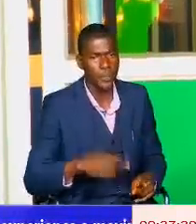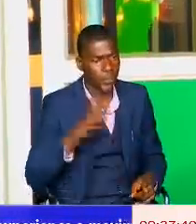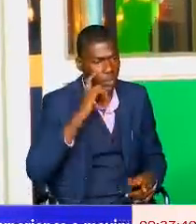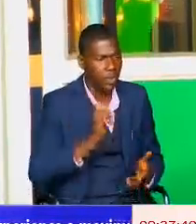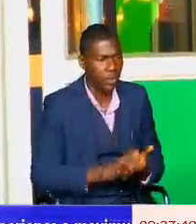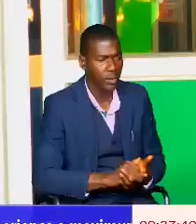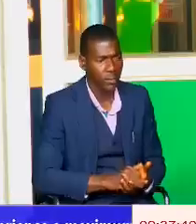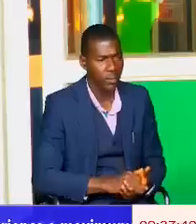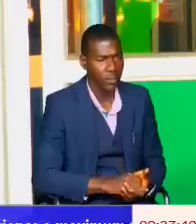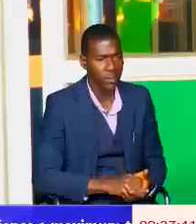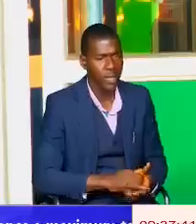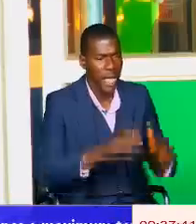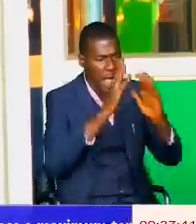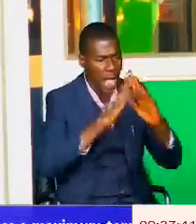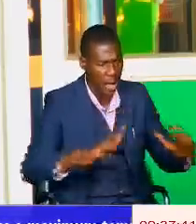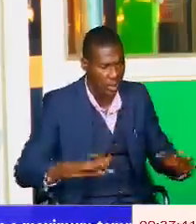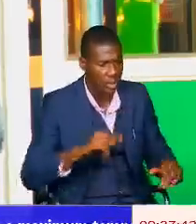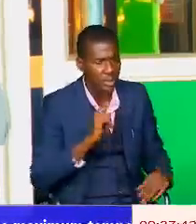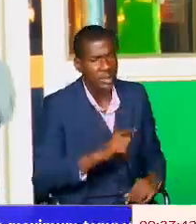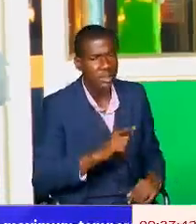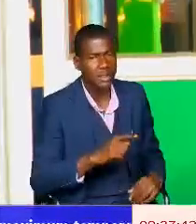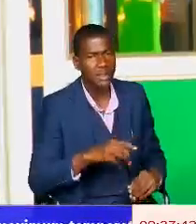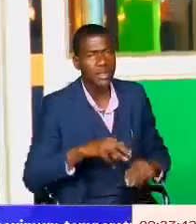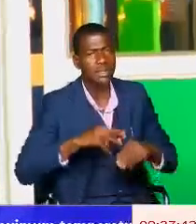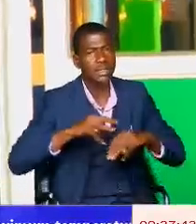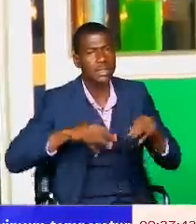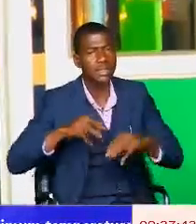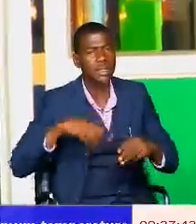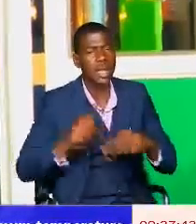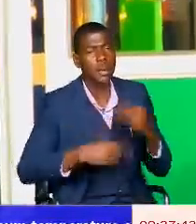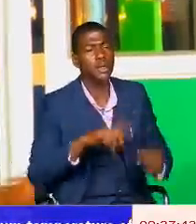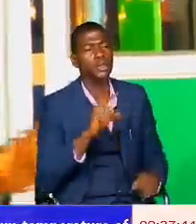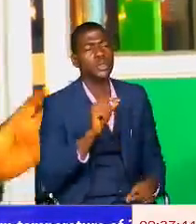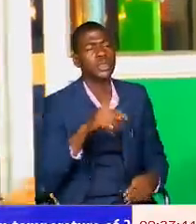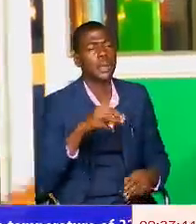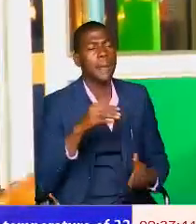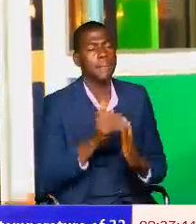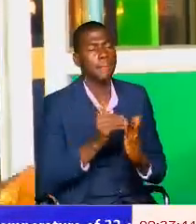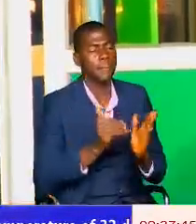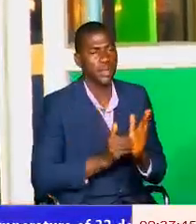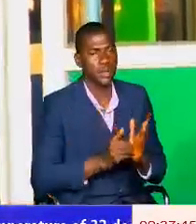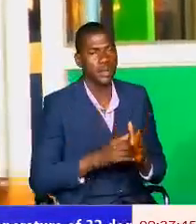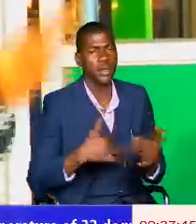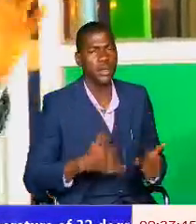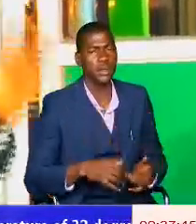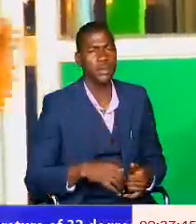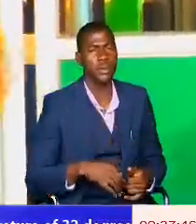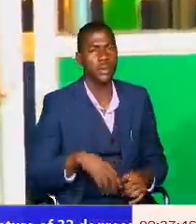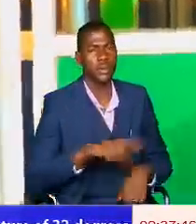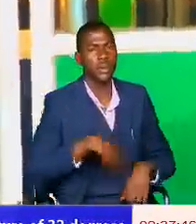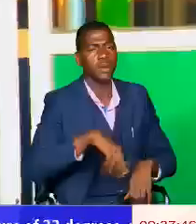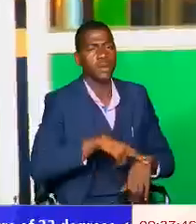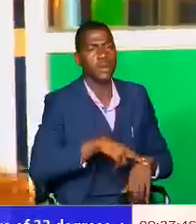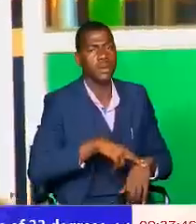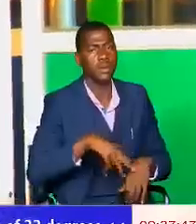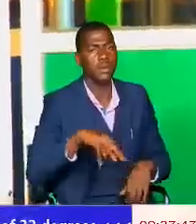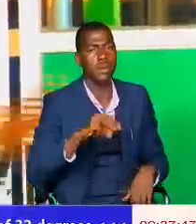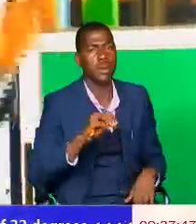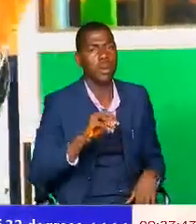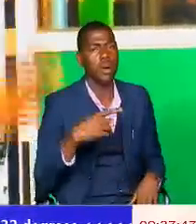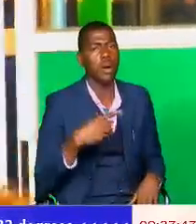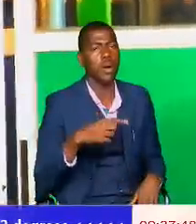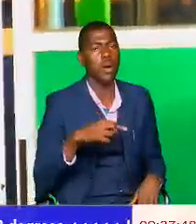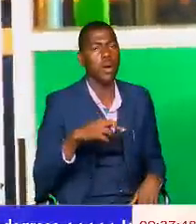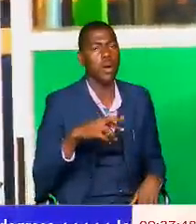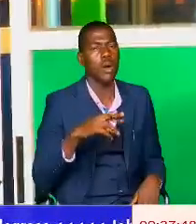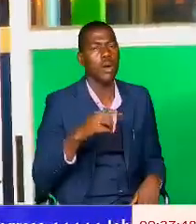happen, we say, the house itself was sold for 20 million. Federal Mortgage Bank, no, they released past 15 million to